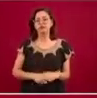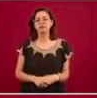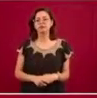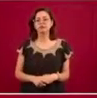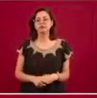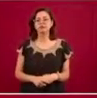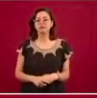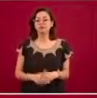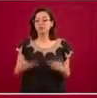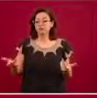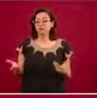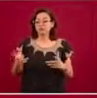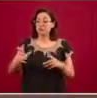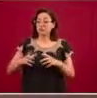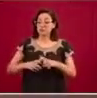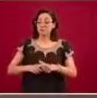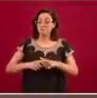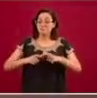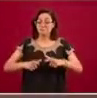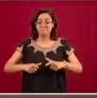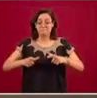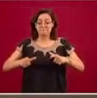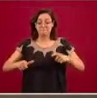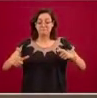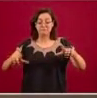basis, in this case 100,000